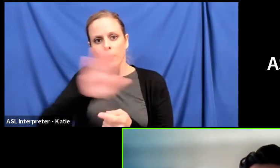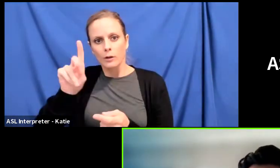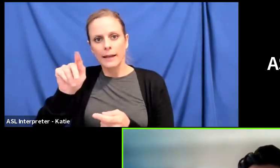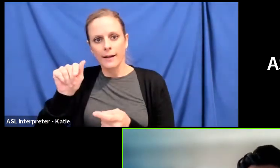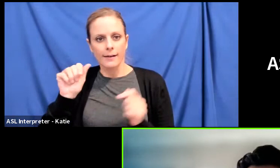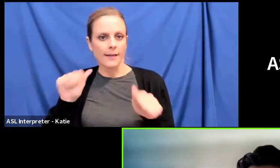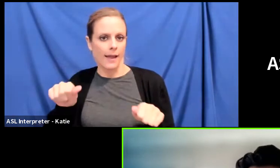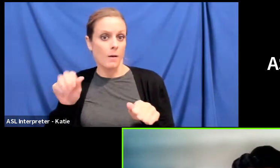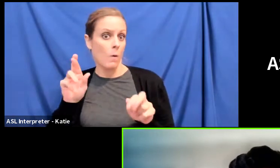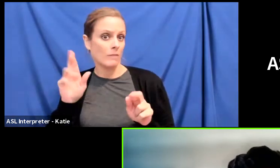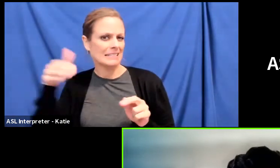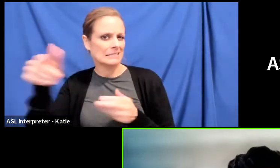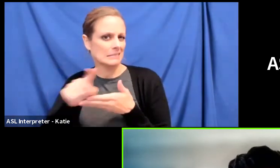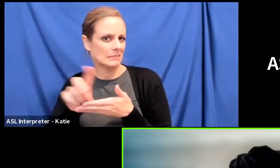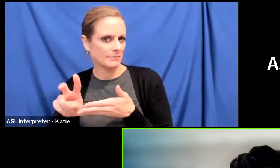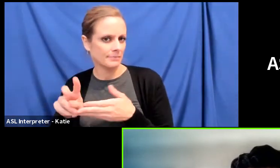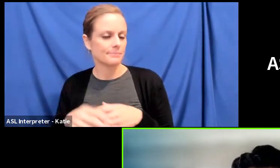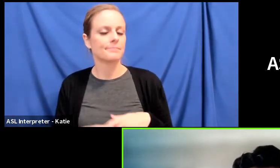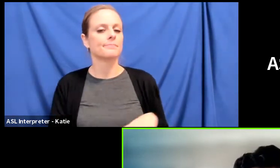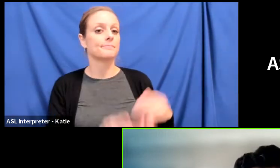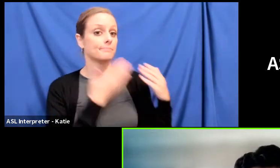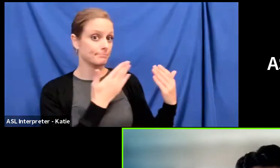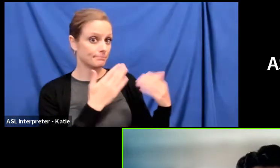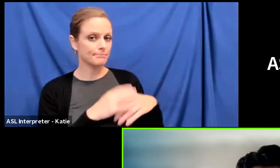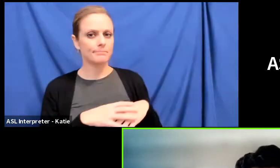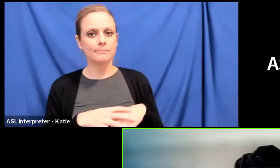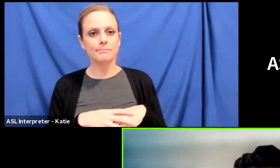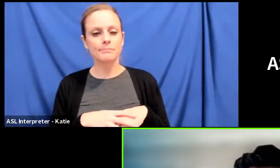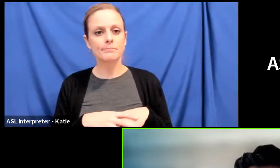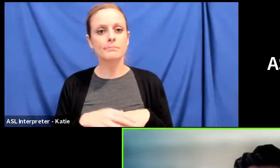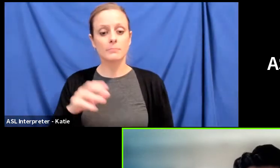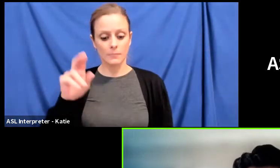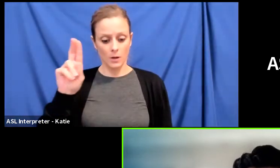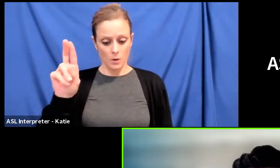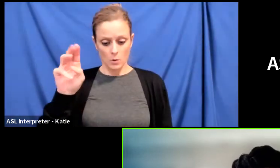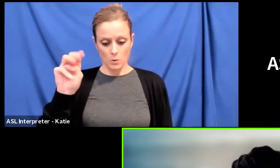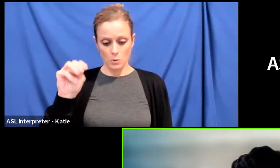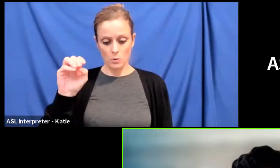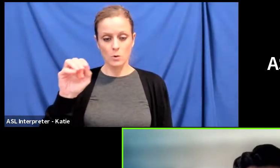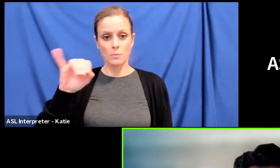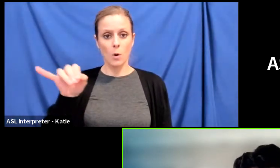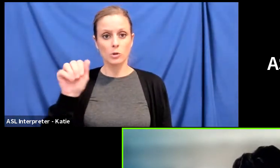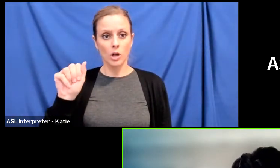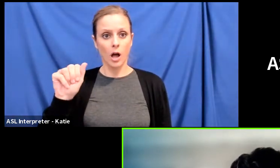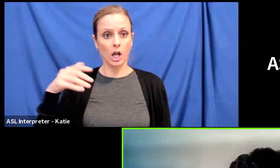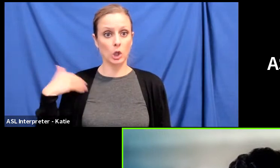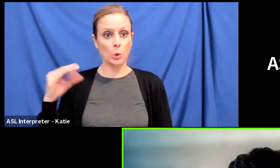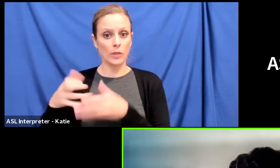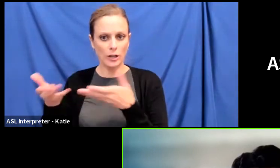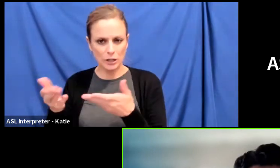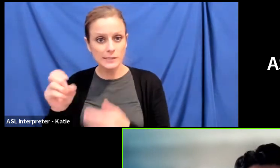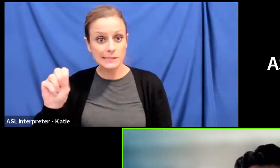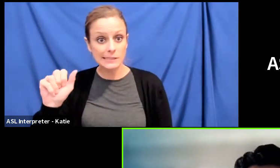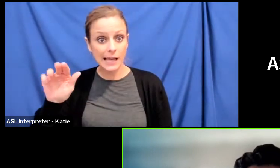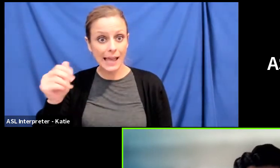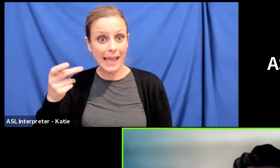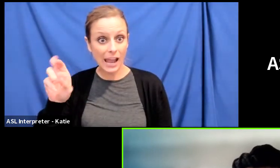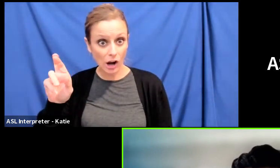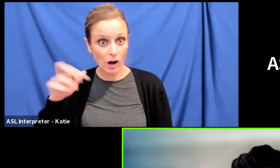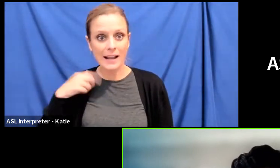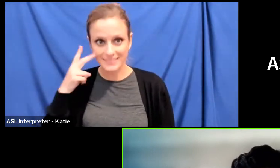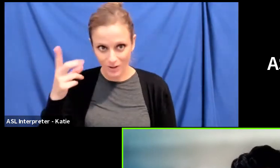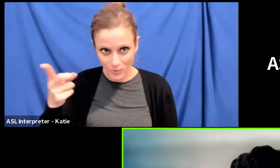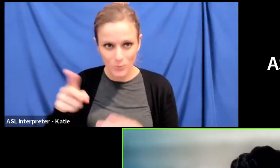Thank you. I believe the Umoja youth are now here. Saher, I saw. And